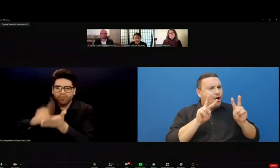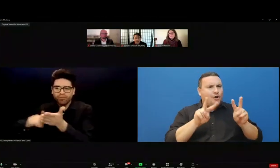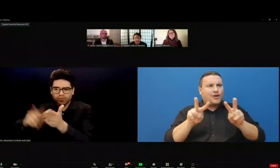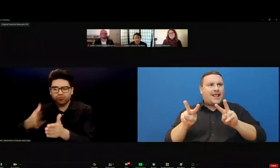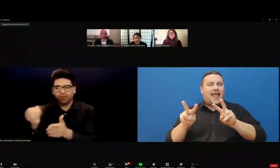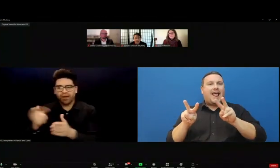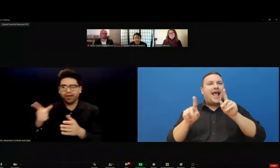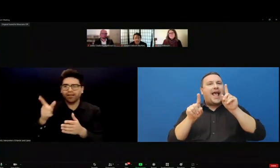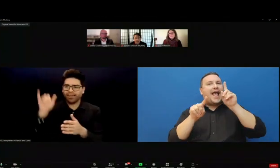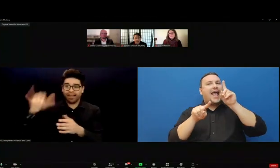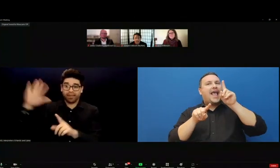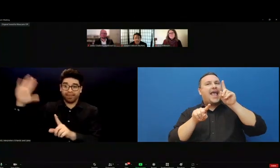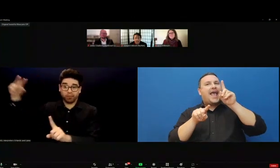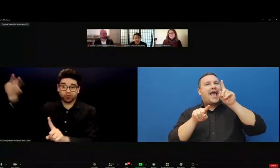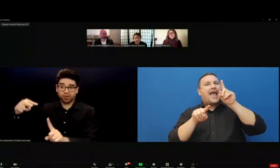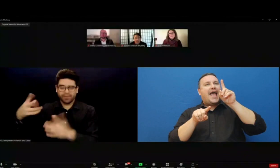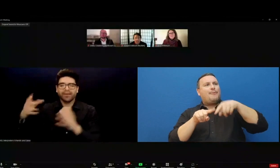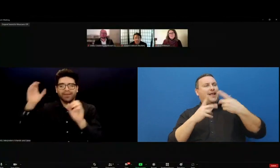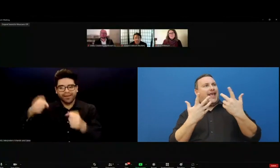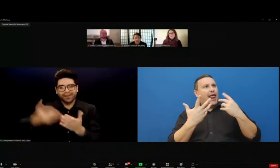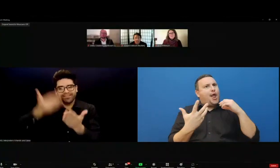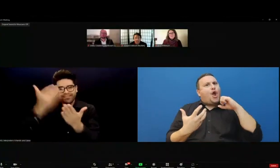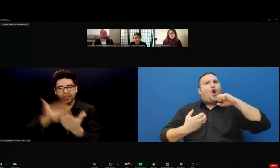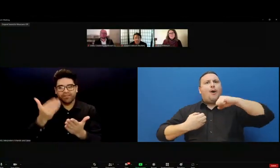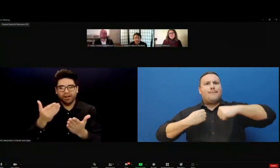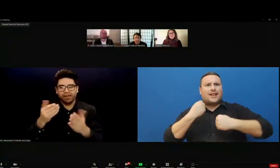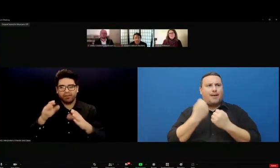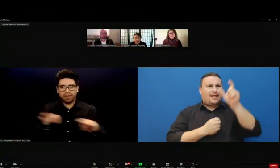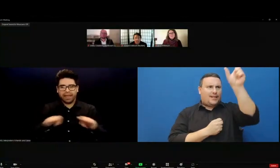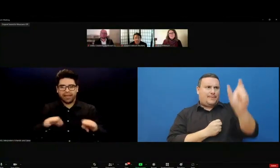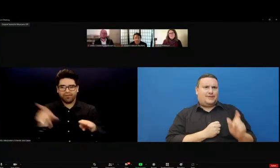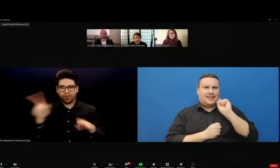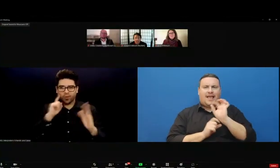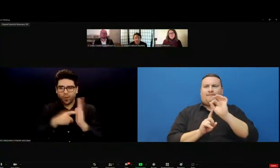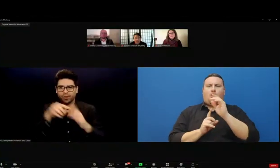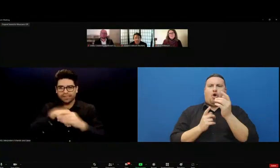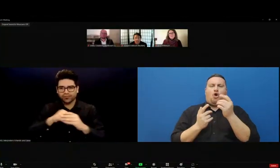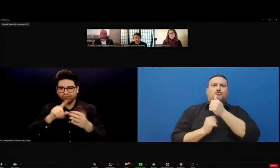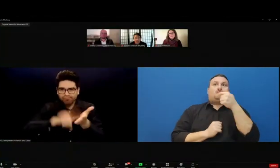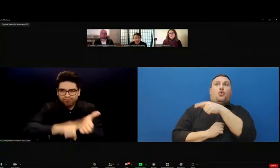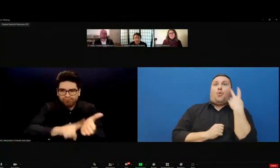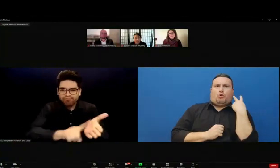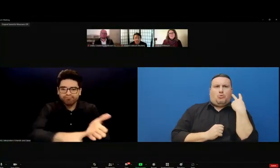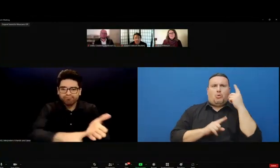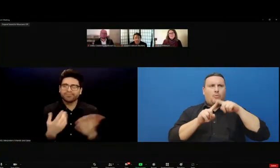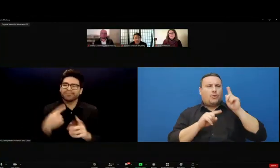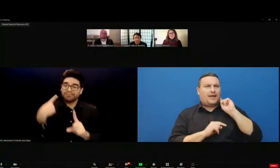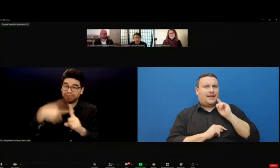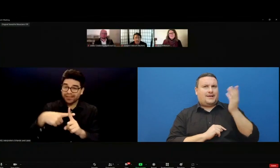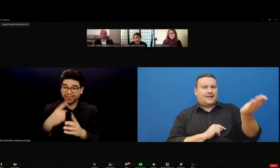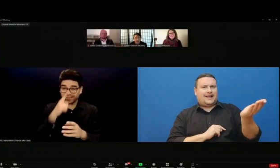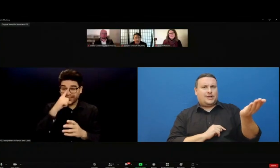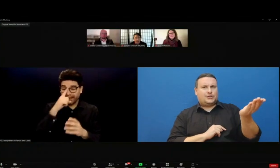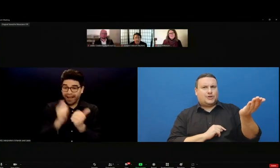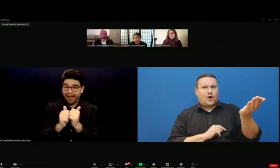behavior of a deaf person and also hearing people in the way it interact